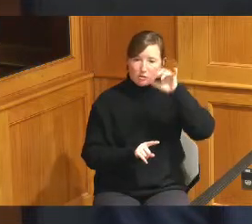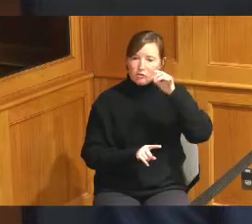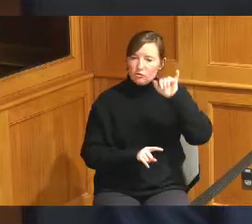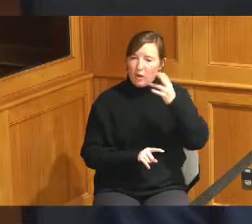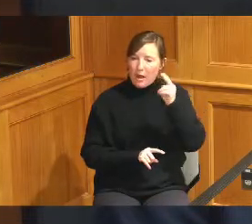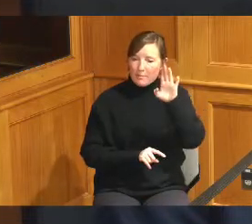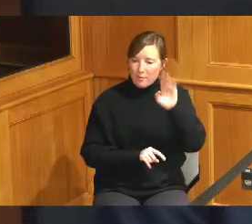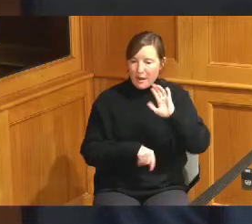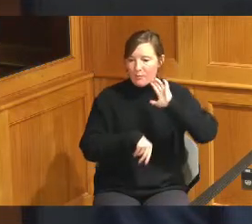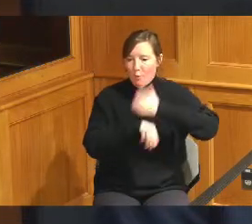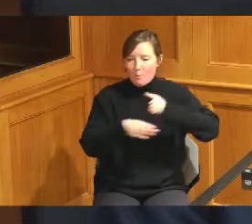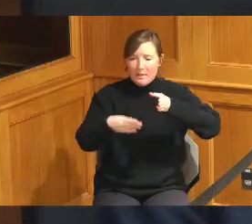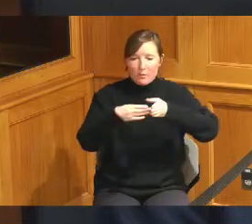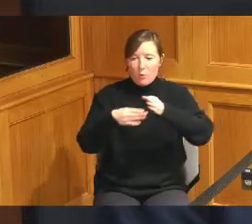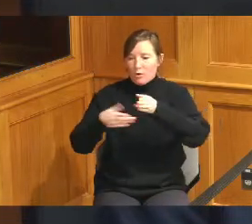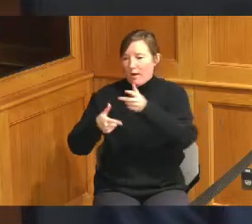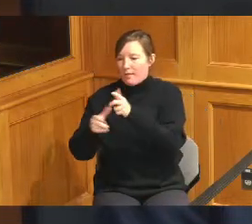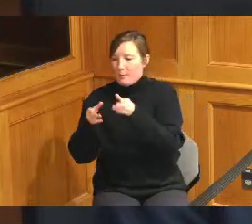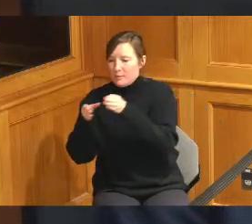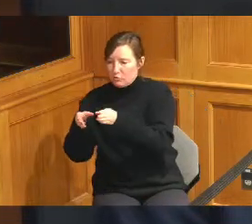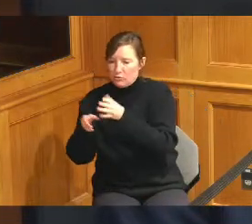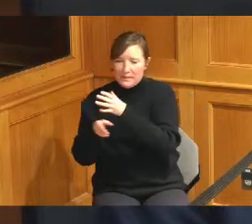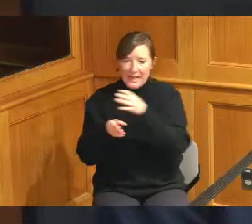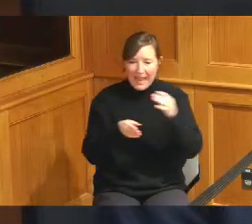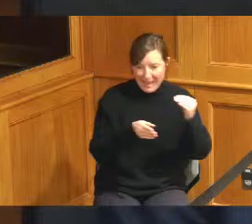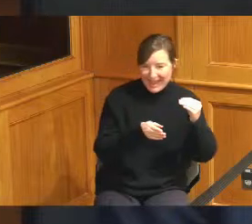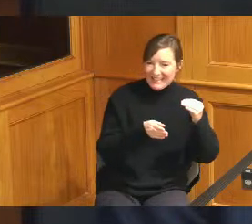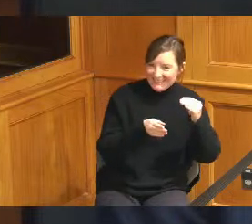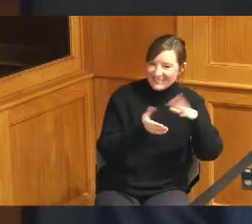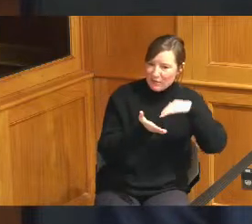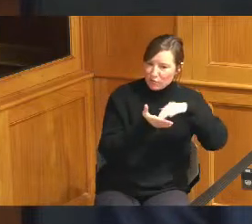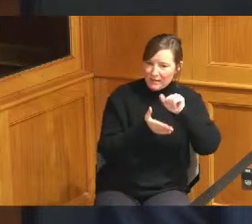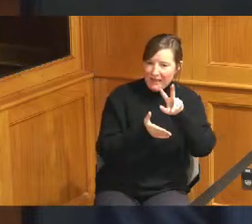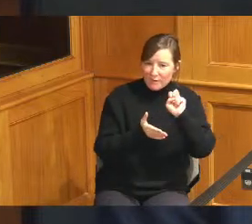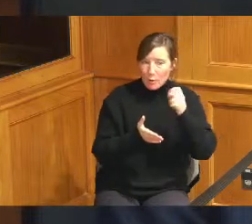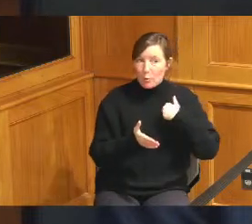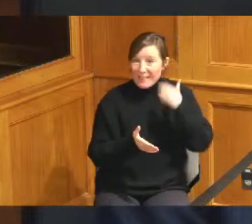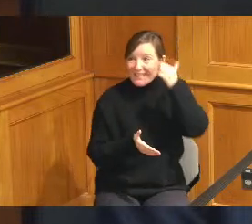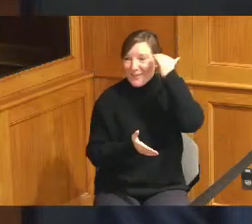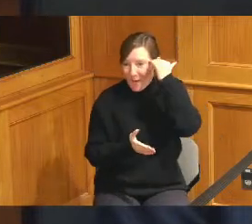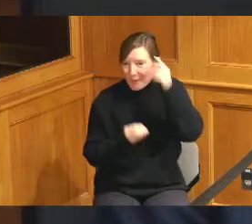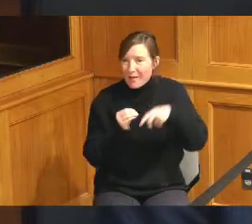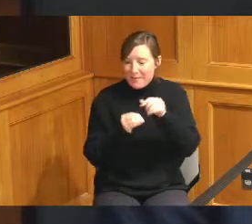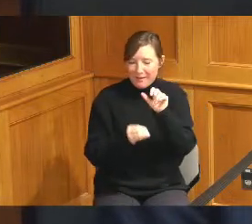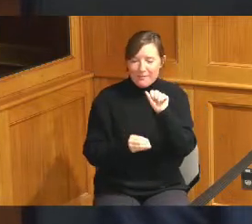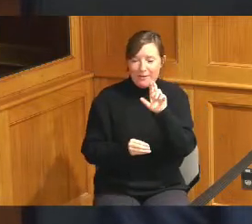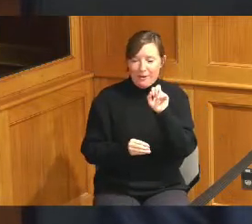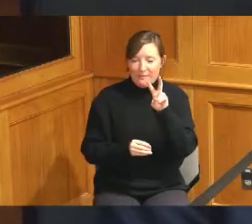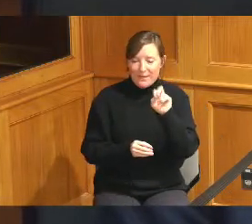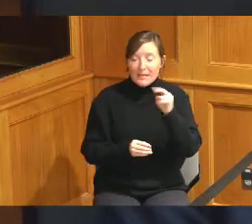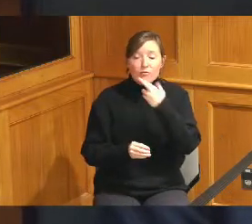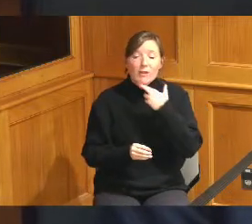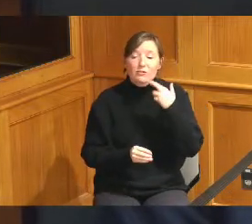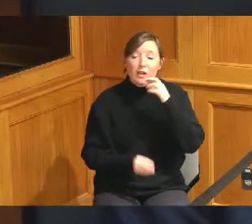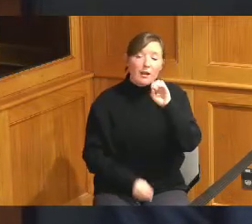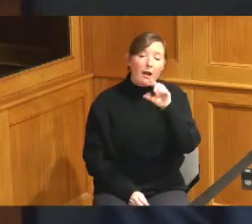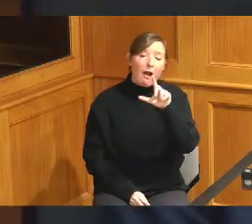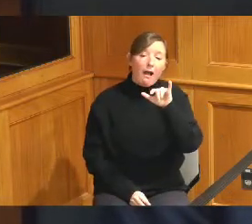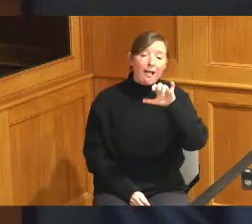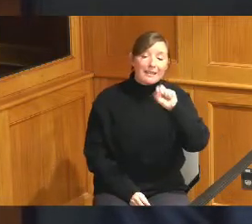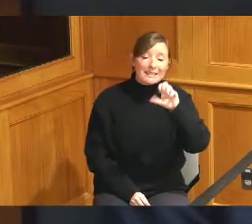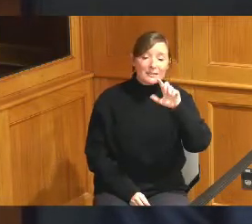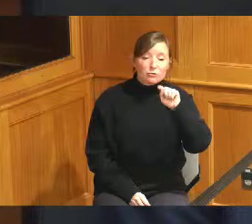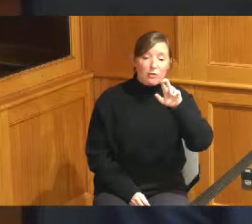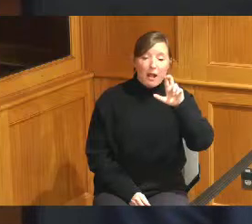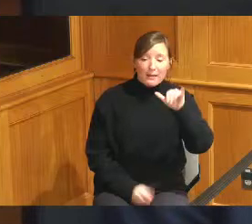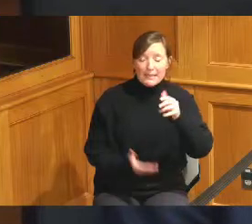and Central Avenue. This is what I think what we all know about Marvin Smith. Ollie's Trolley has catered for hundreds of corporate